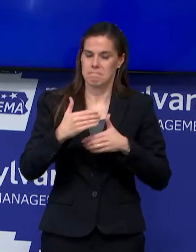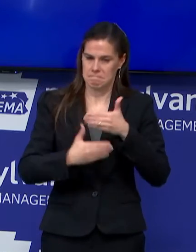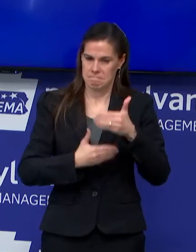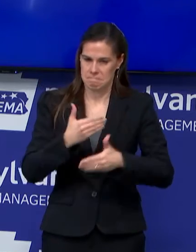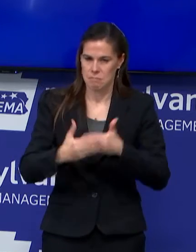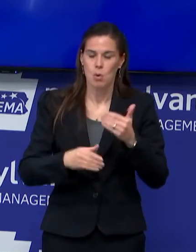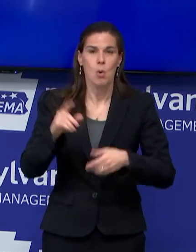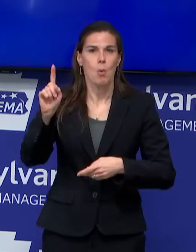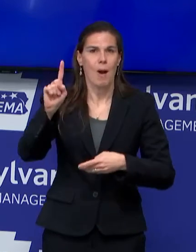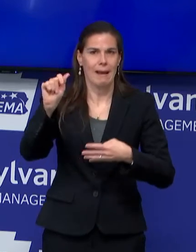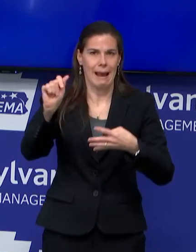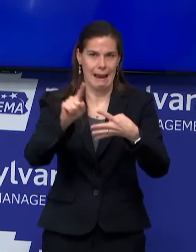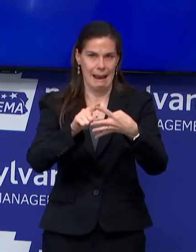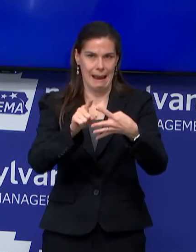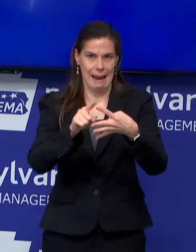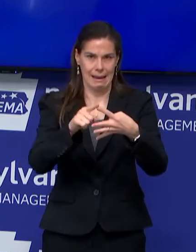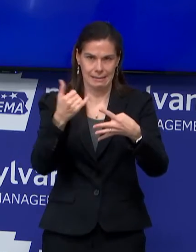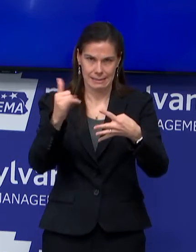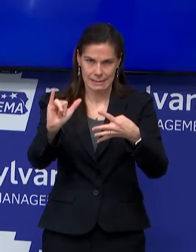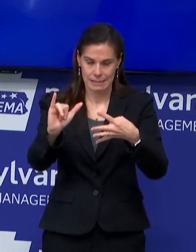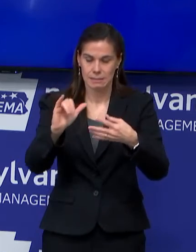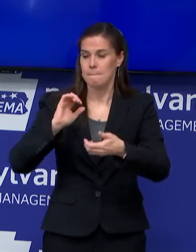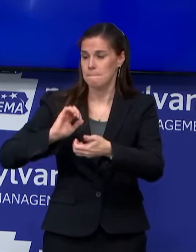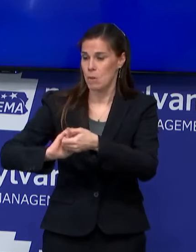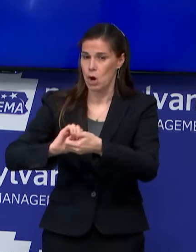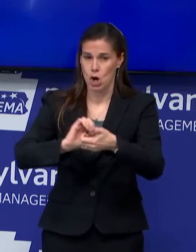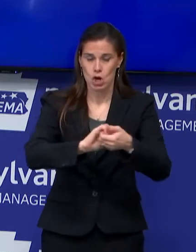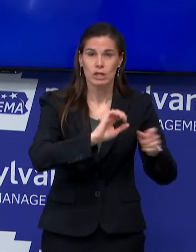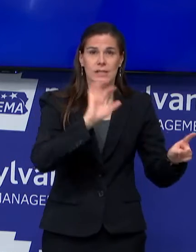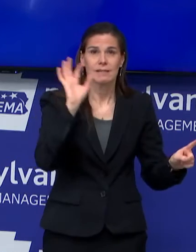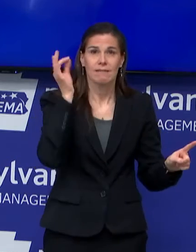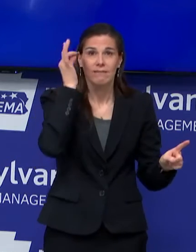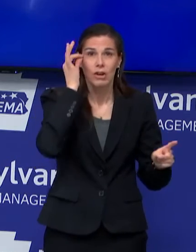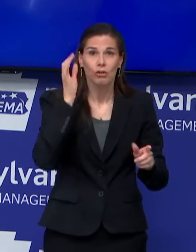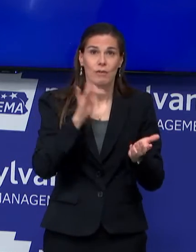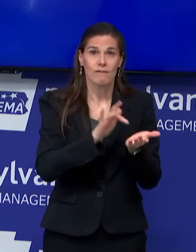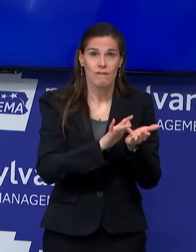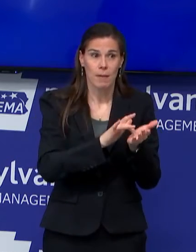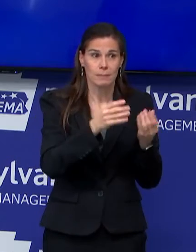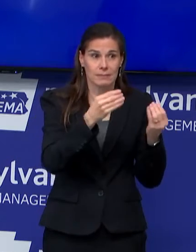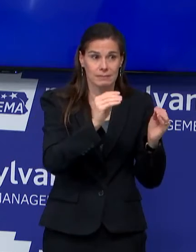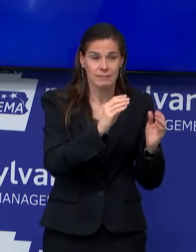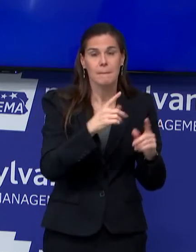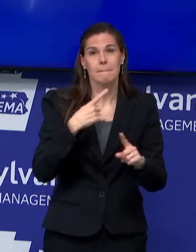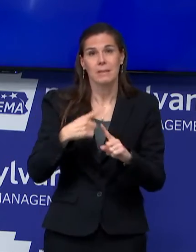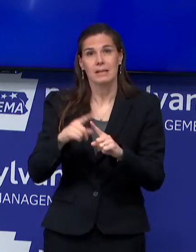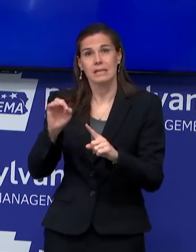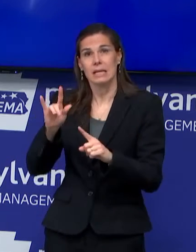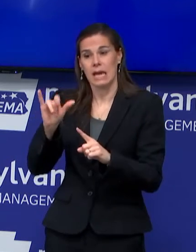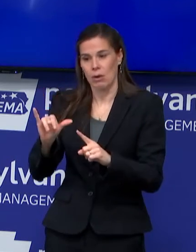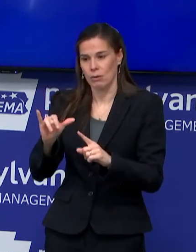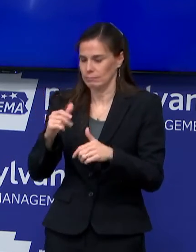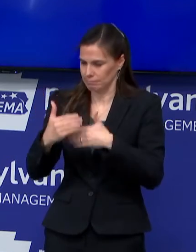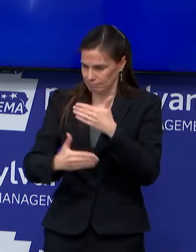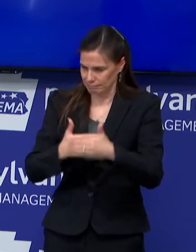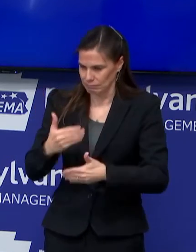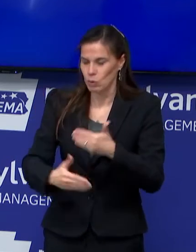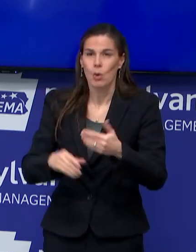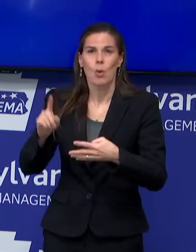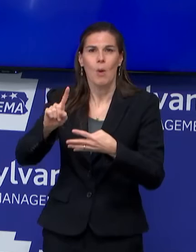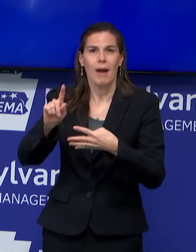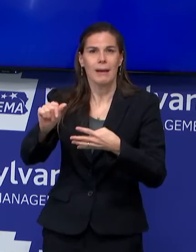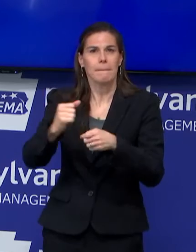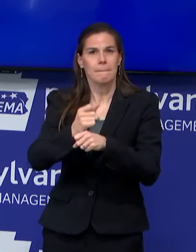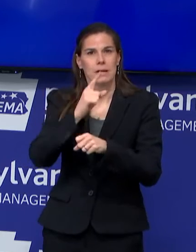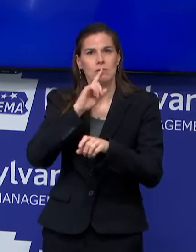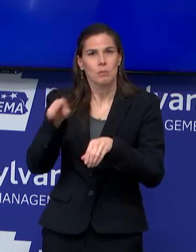1A. That is our focus at this time, working with our partners in the federal pharmacy partnership as well as at the county level to get through 1A and ensure that